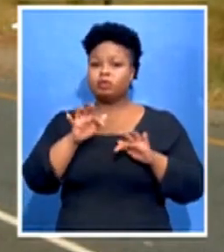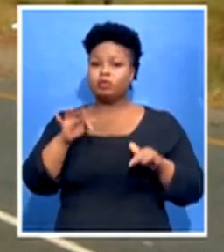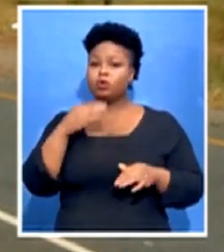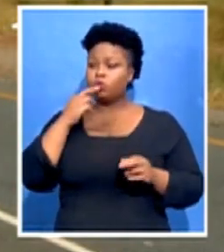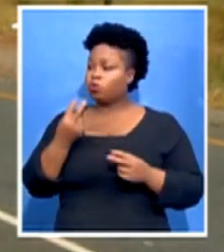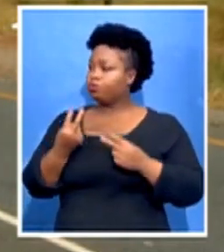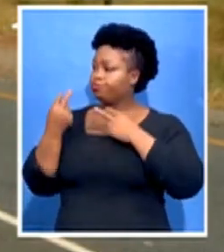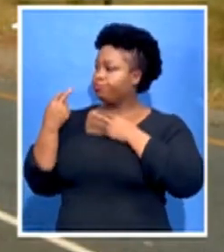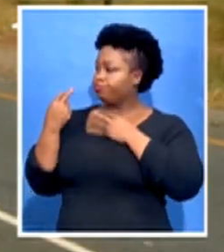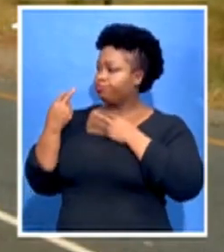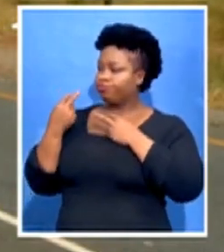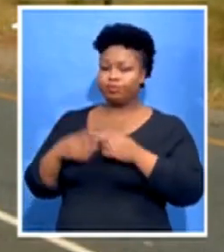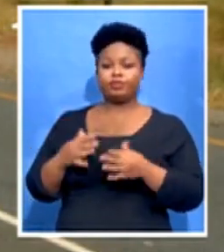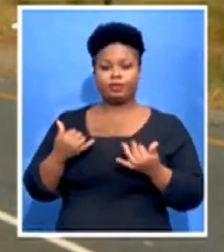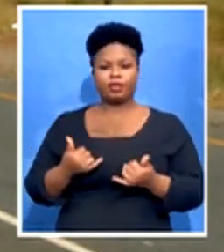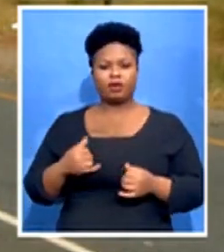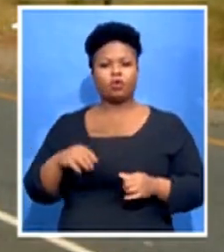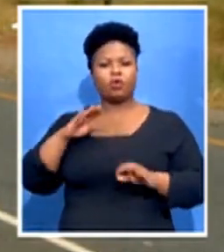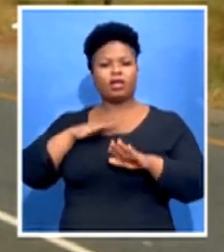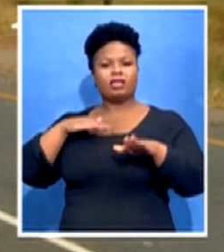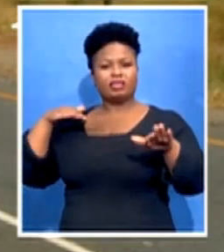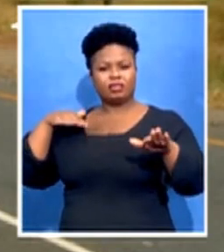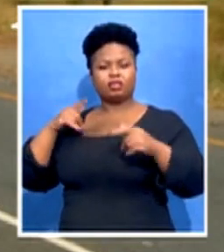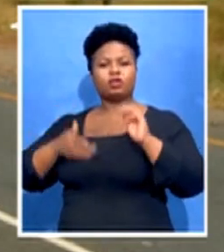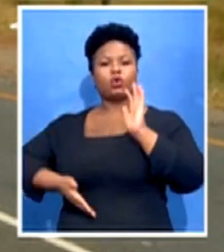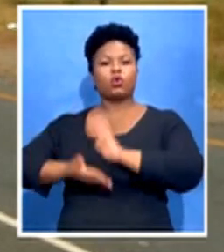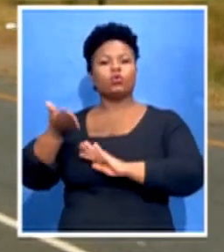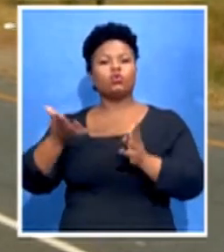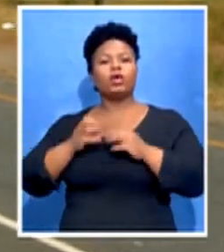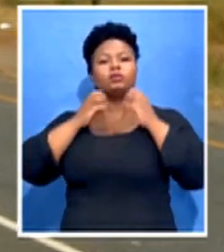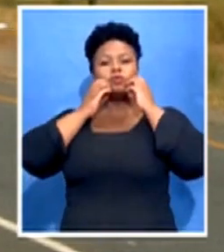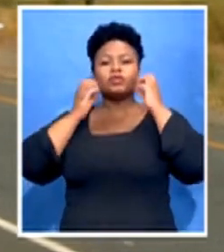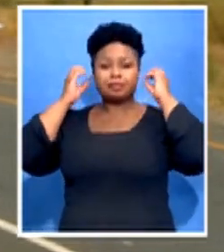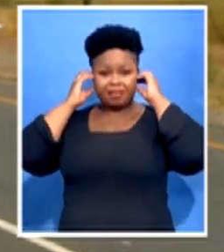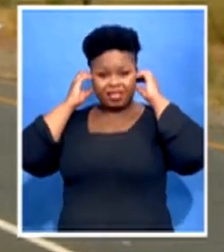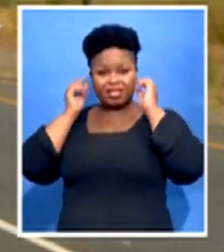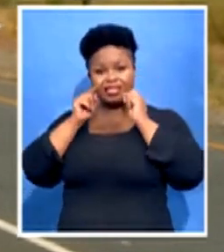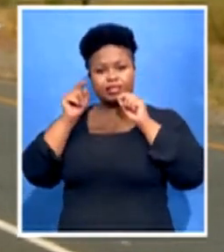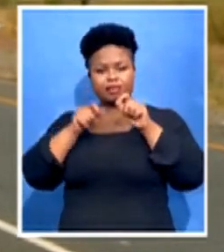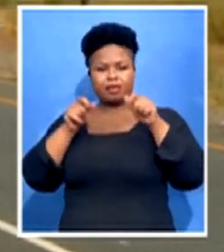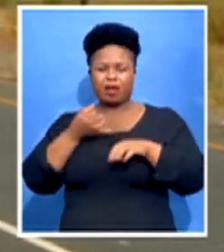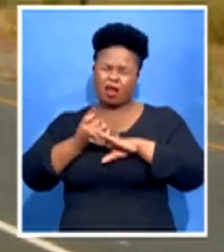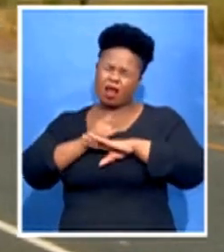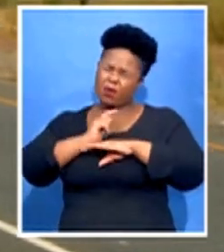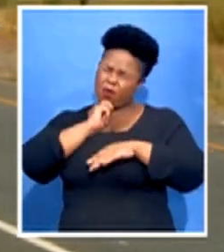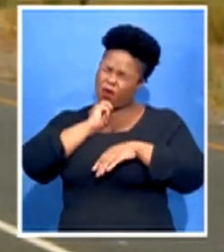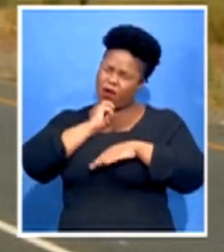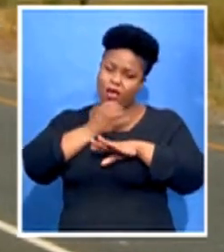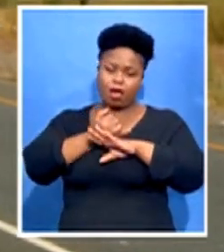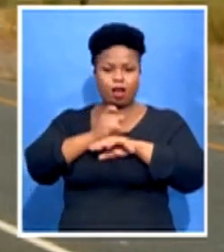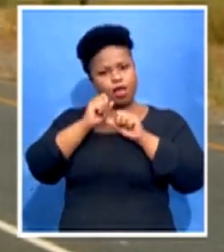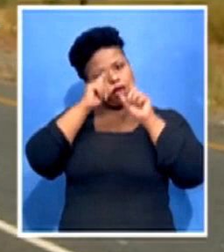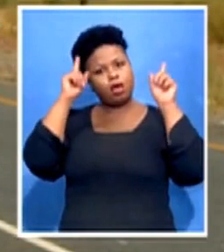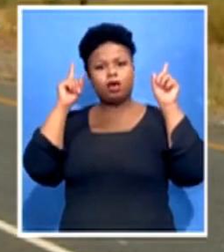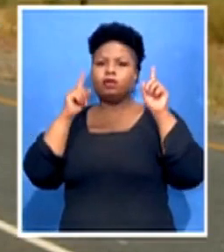traffic that is heading towards Mozambique, and these are the people that woke up in the early hours of this morning to ensure that they're on the road, because you remember that the